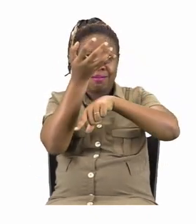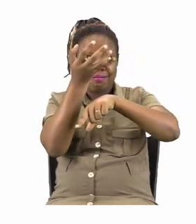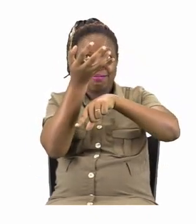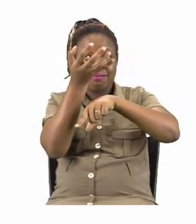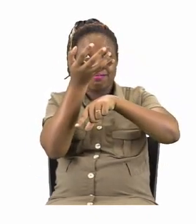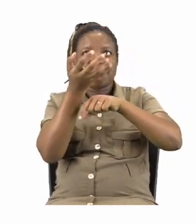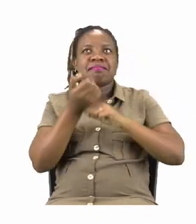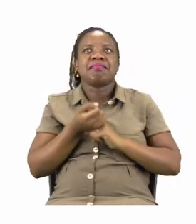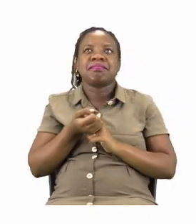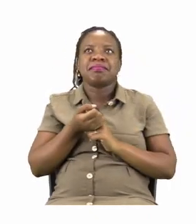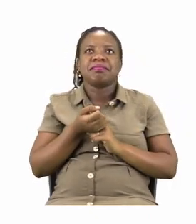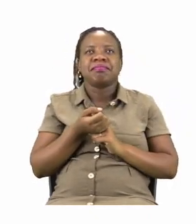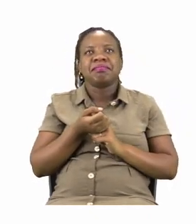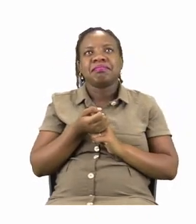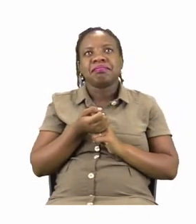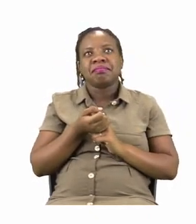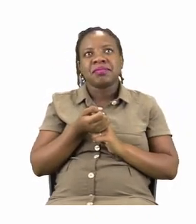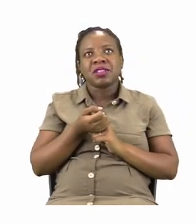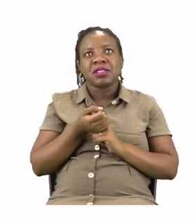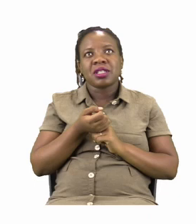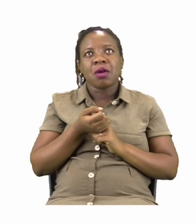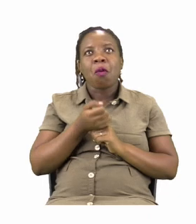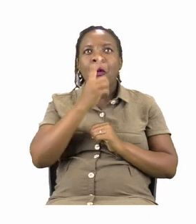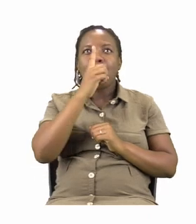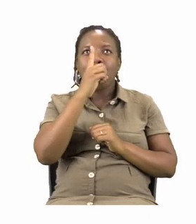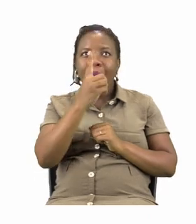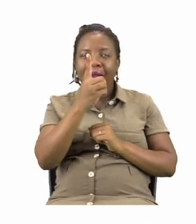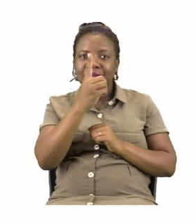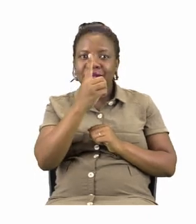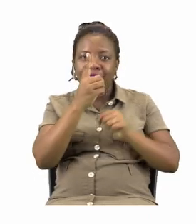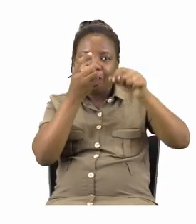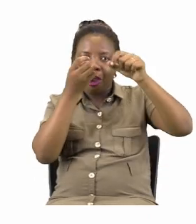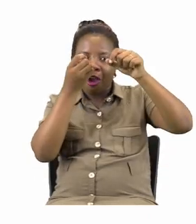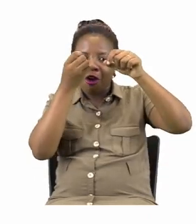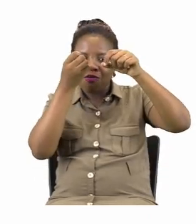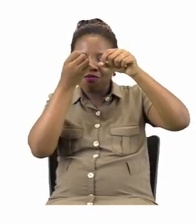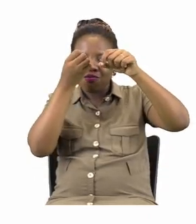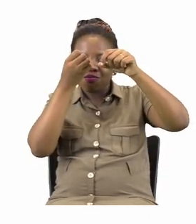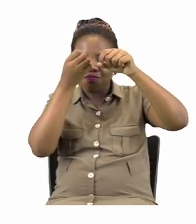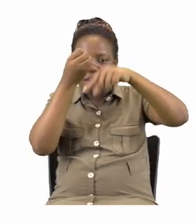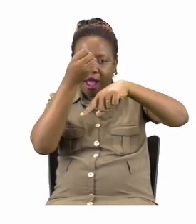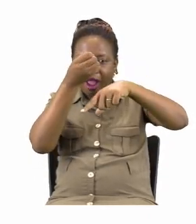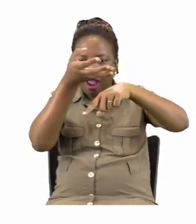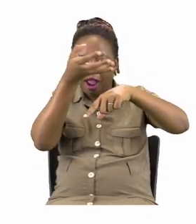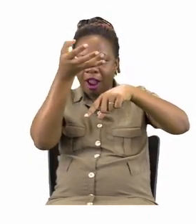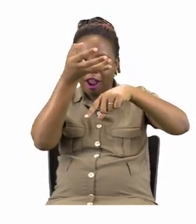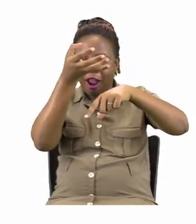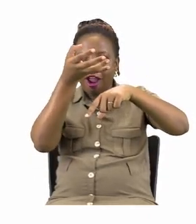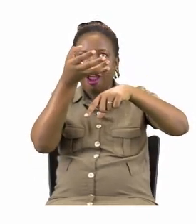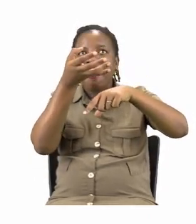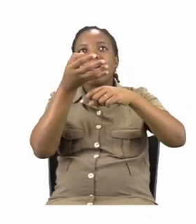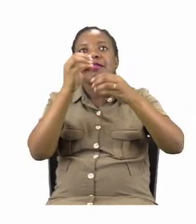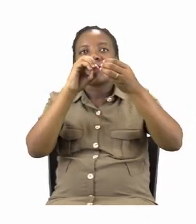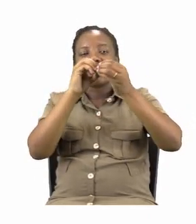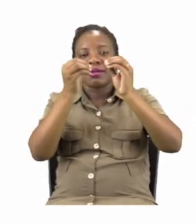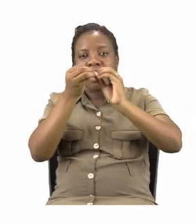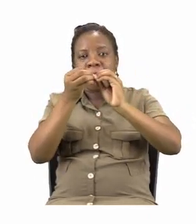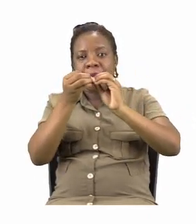have 2 drops. Now in one drop there is a number, and then the other one